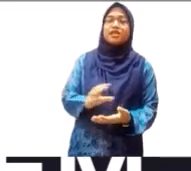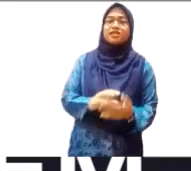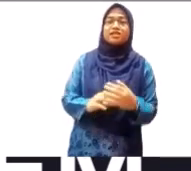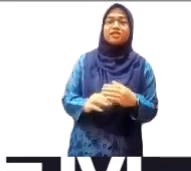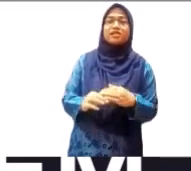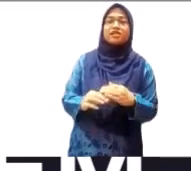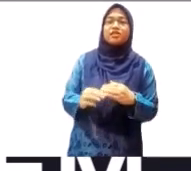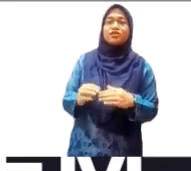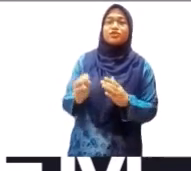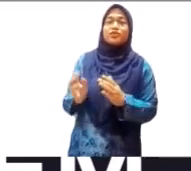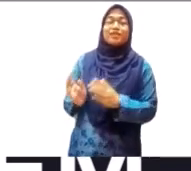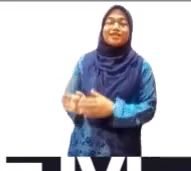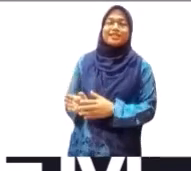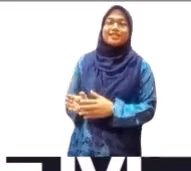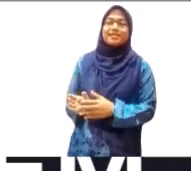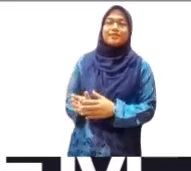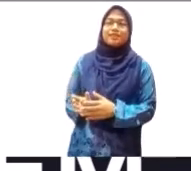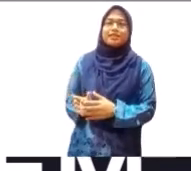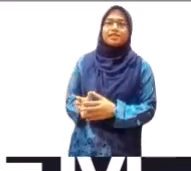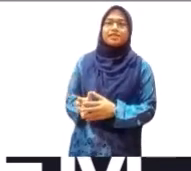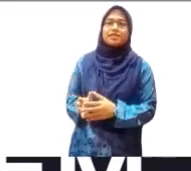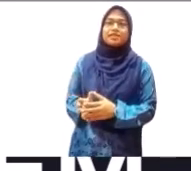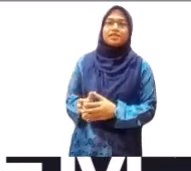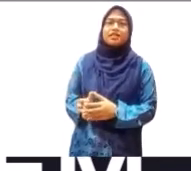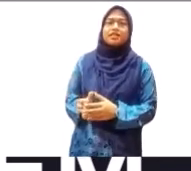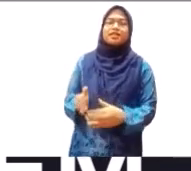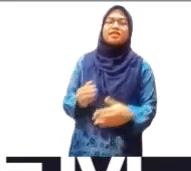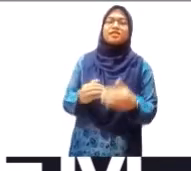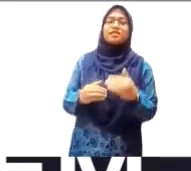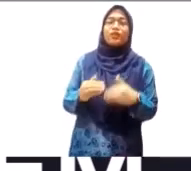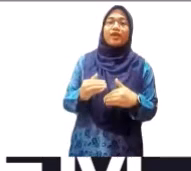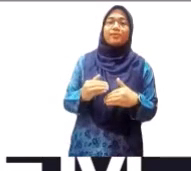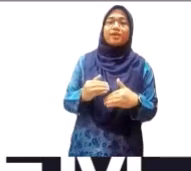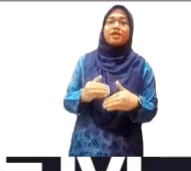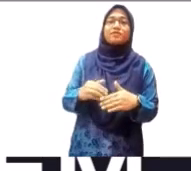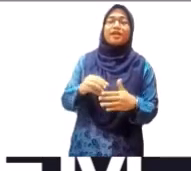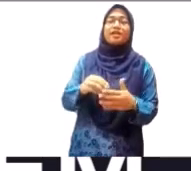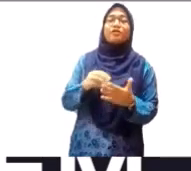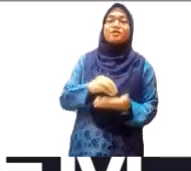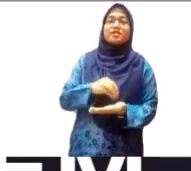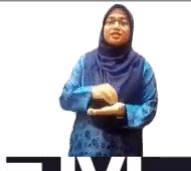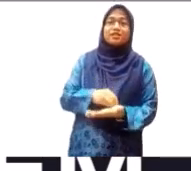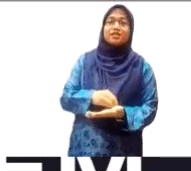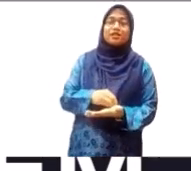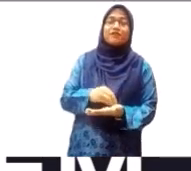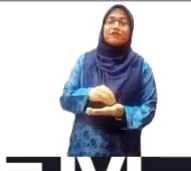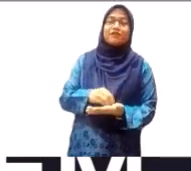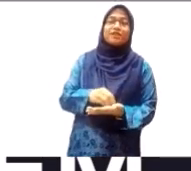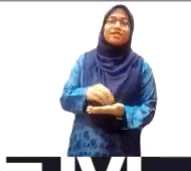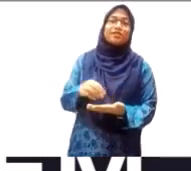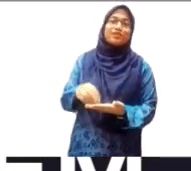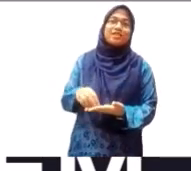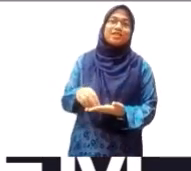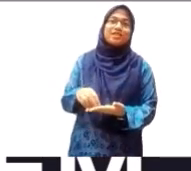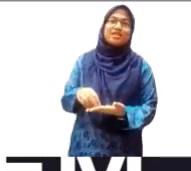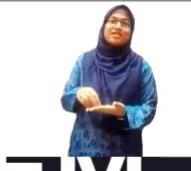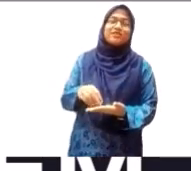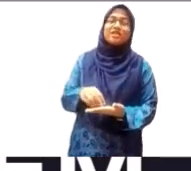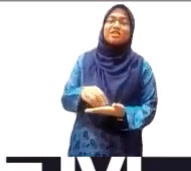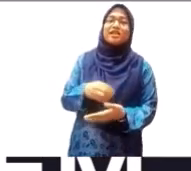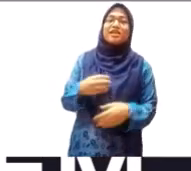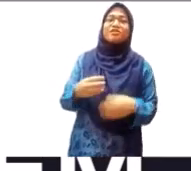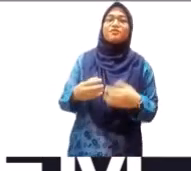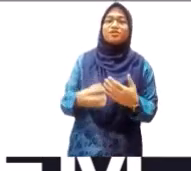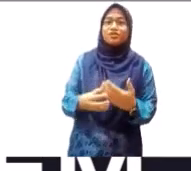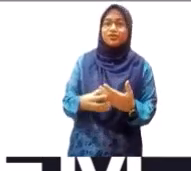usually cover those with these disabilities. This in a way becomes an obstacle for these students